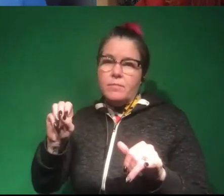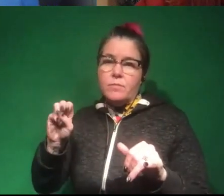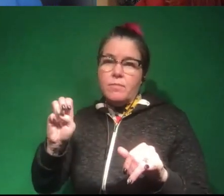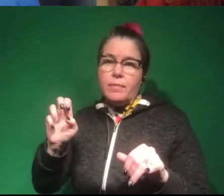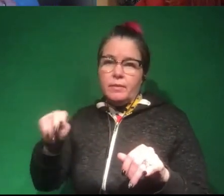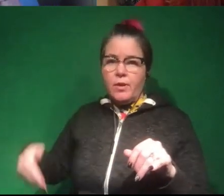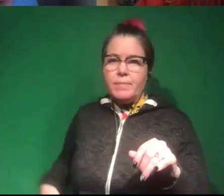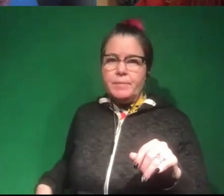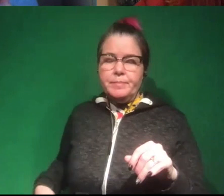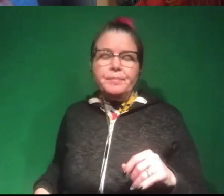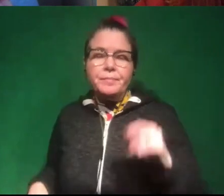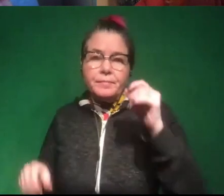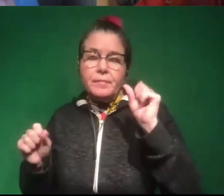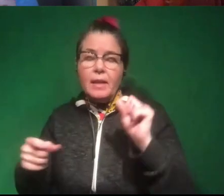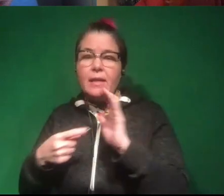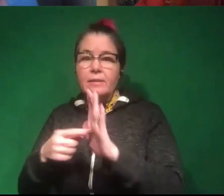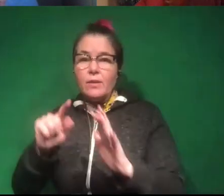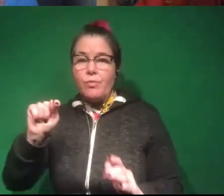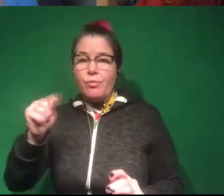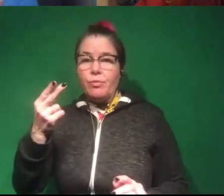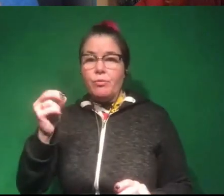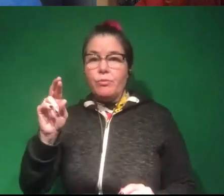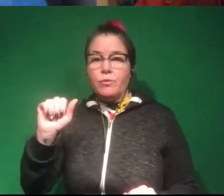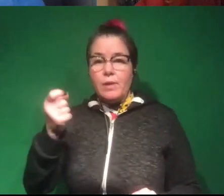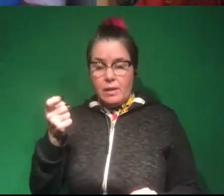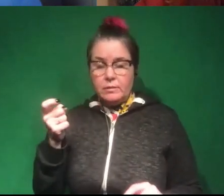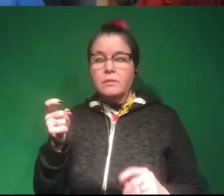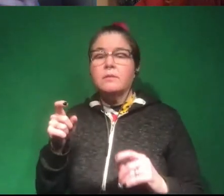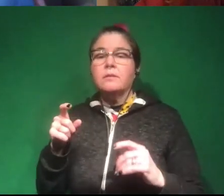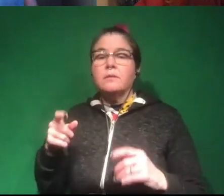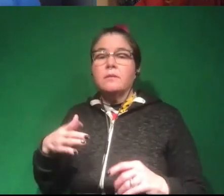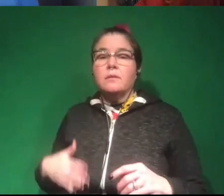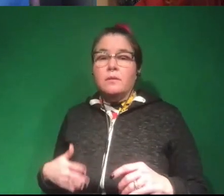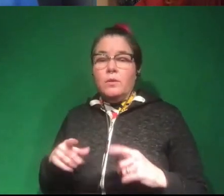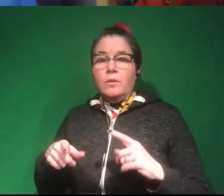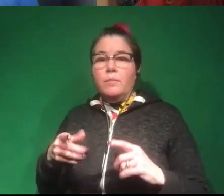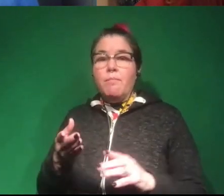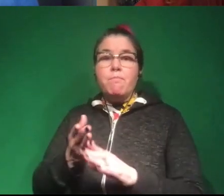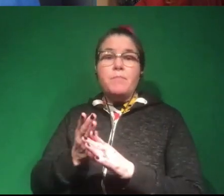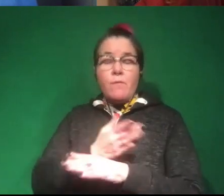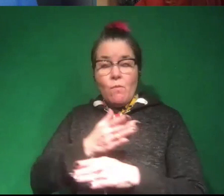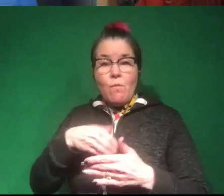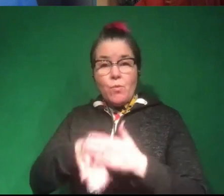You can also tell from the thorax, queen ants, when they were virgin queens before they mated, they have